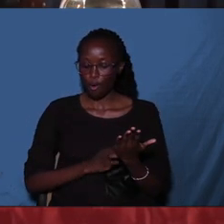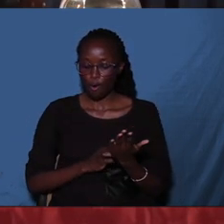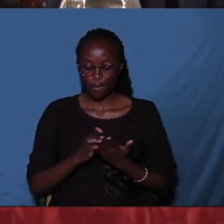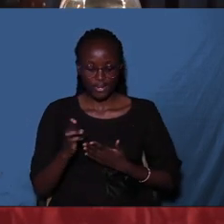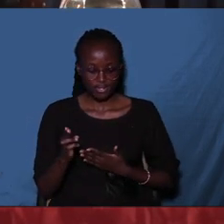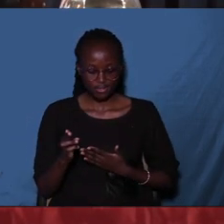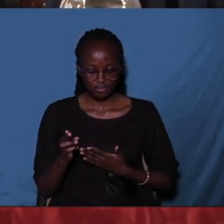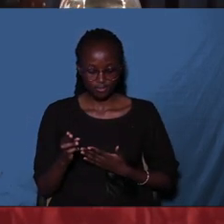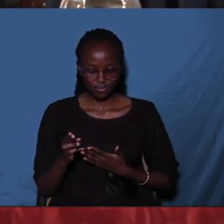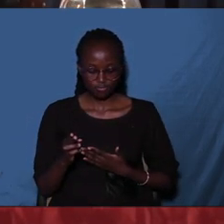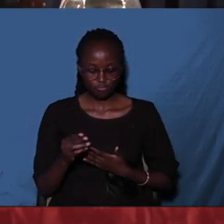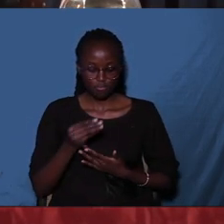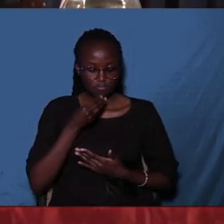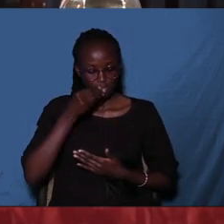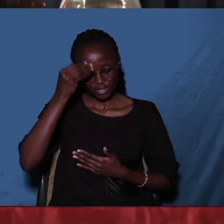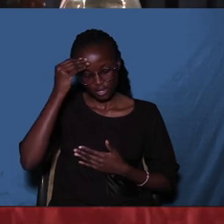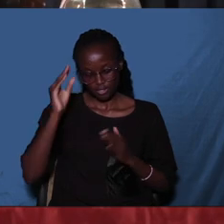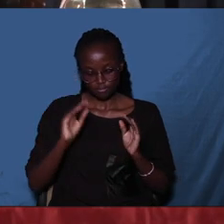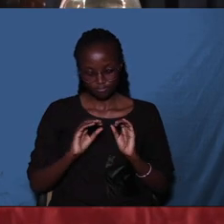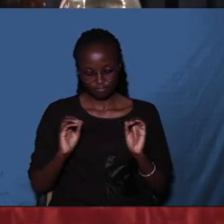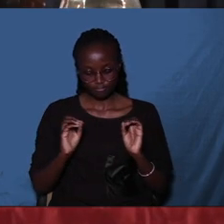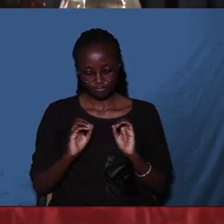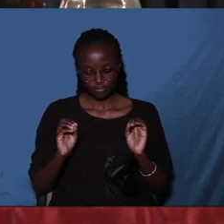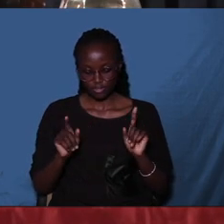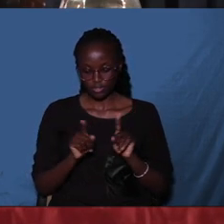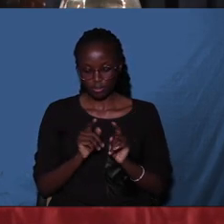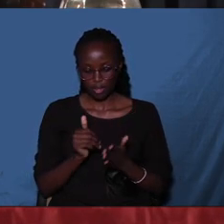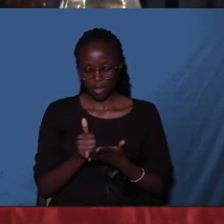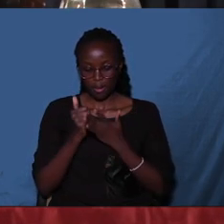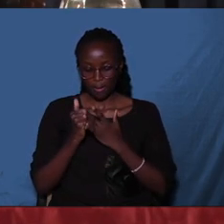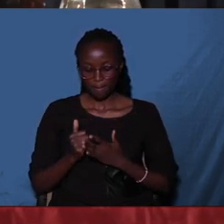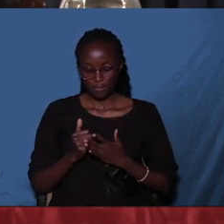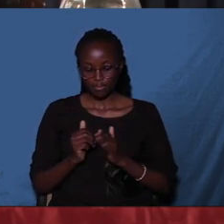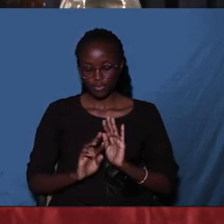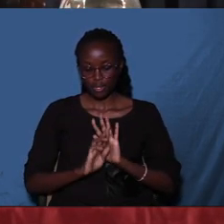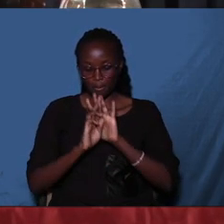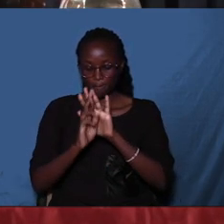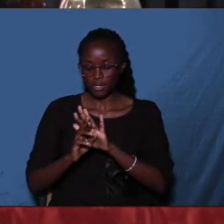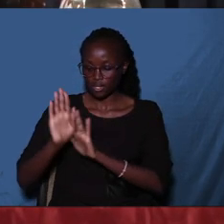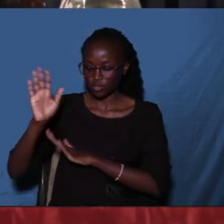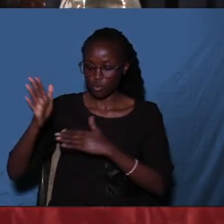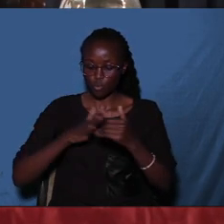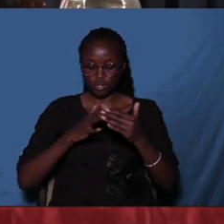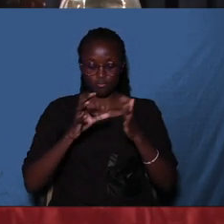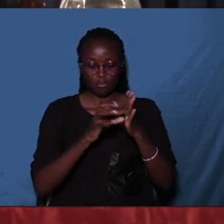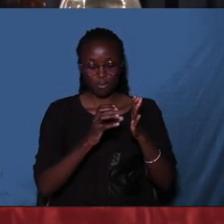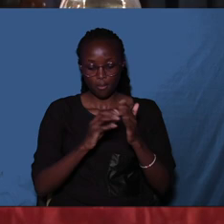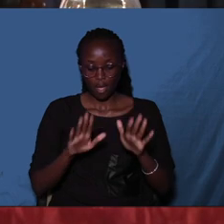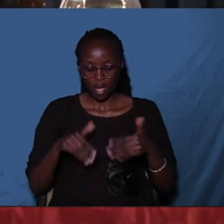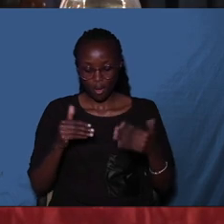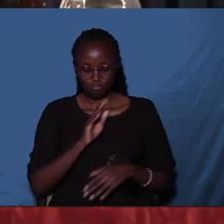lives, Lord, but not photocopies. Help us to represent you everywhere with our word, with our